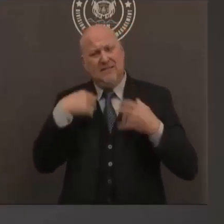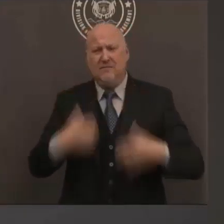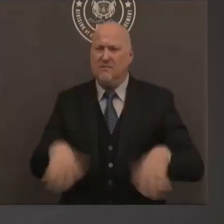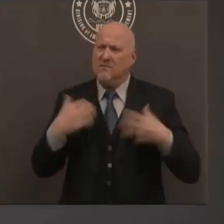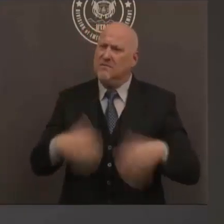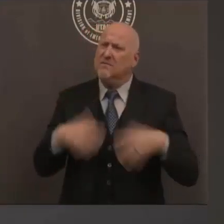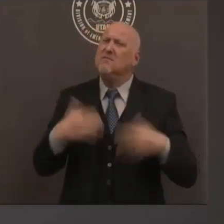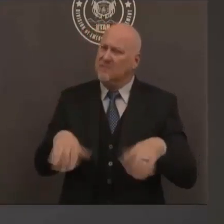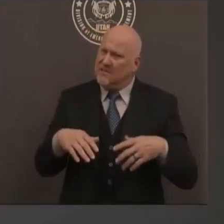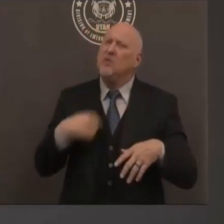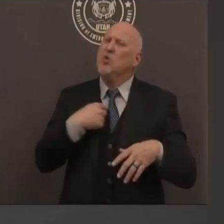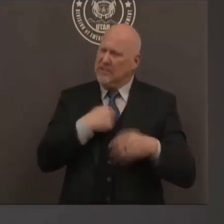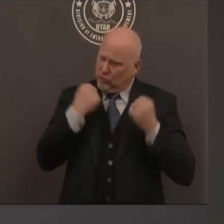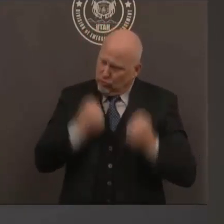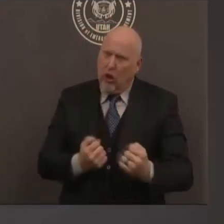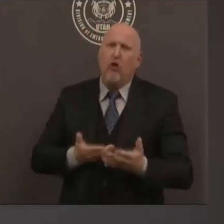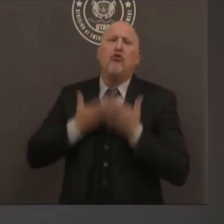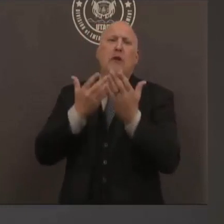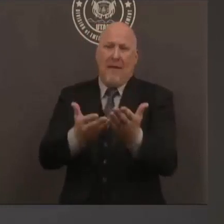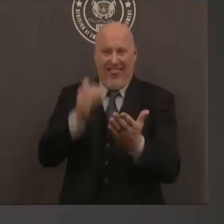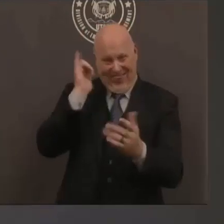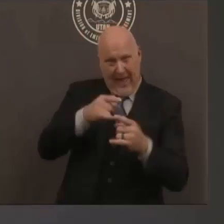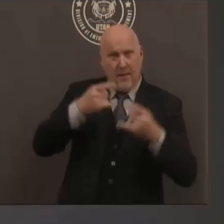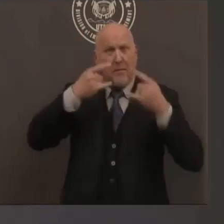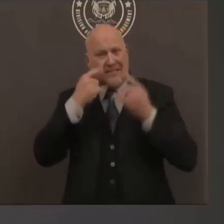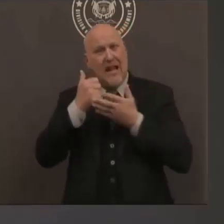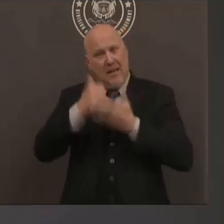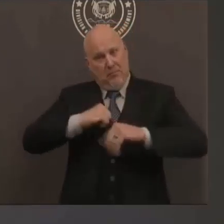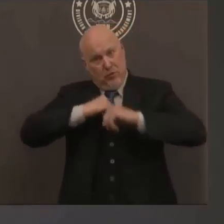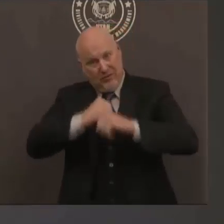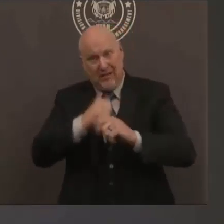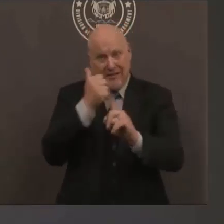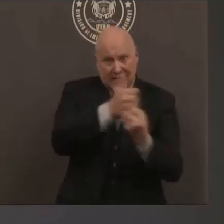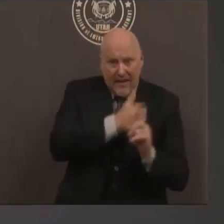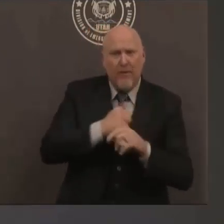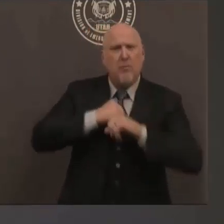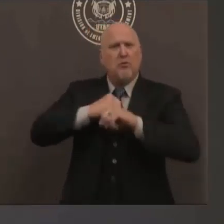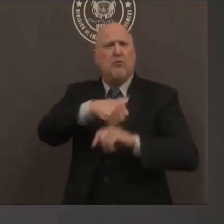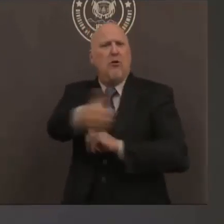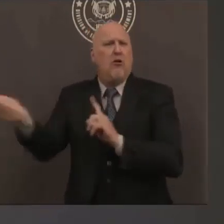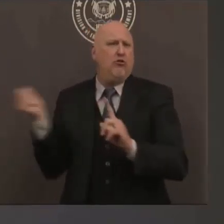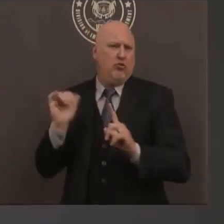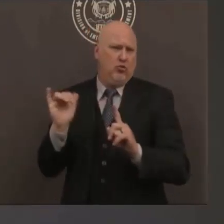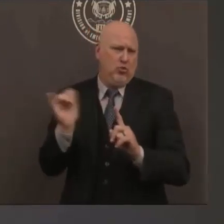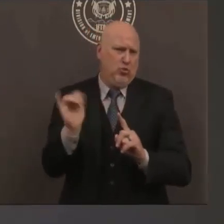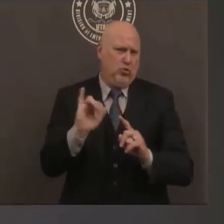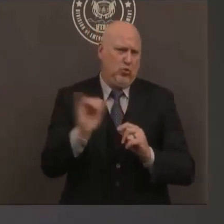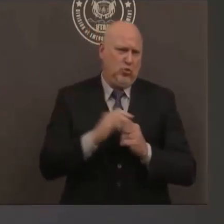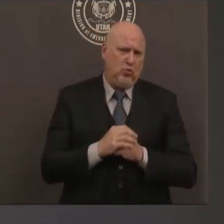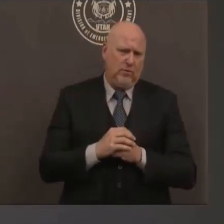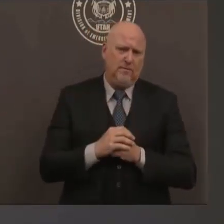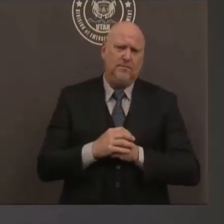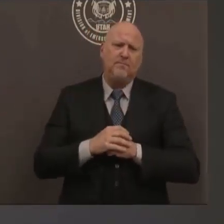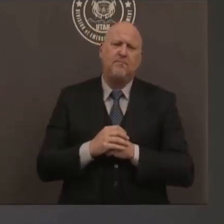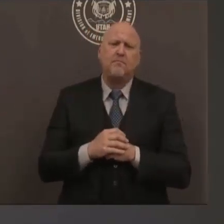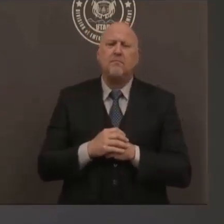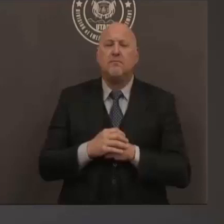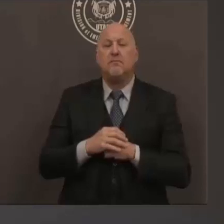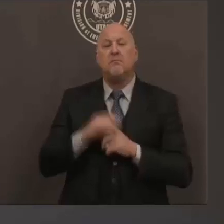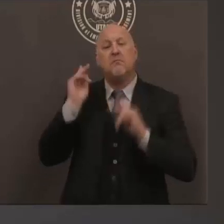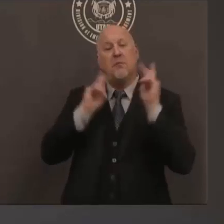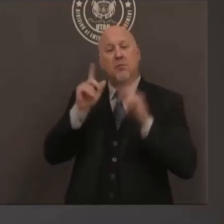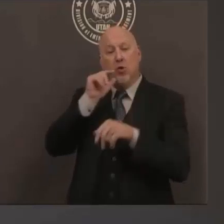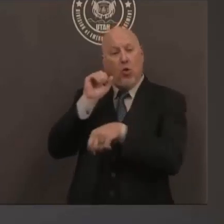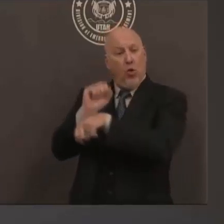are outside too. I do see that the employees of our retail outlets, our grocery stores, are wearing masks now more